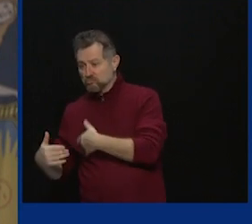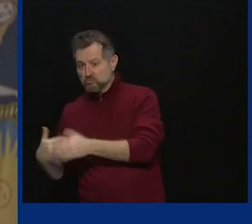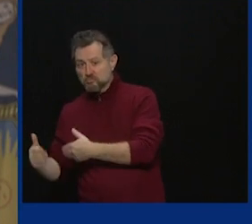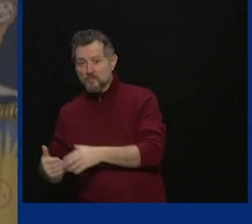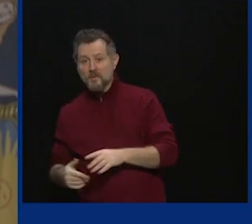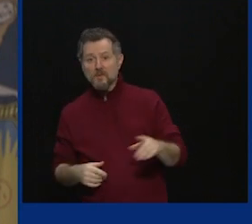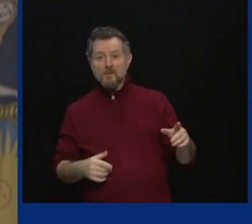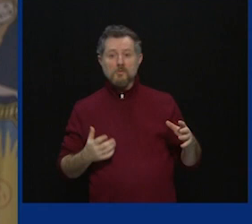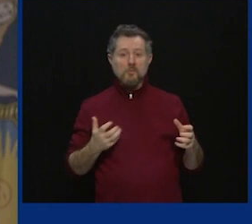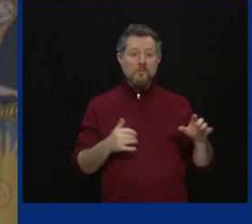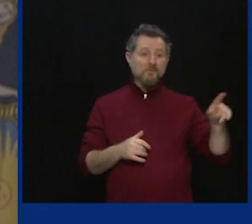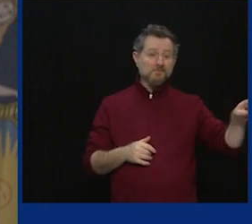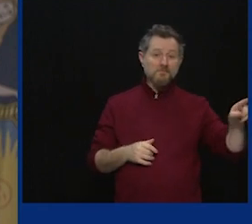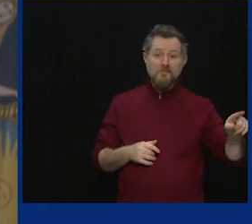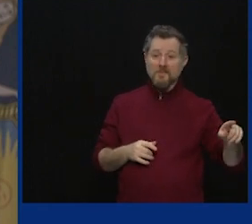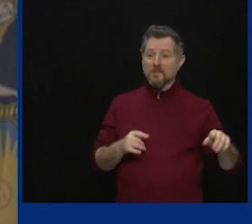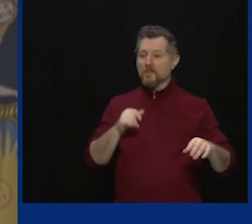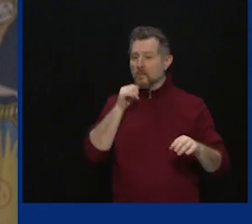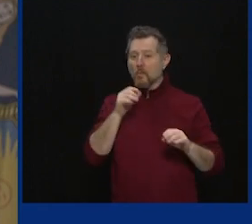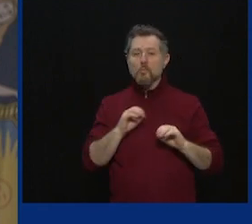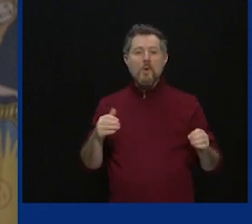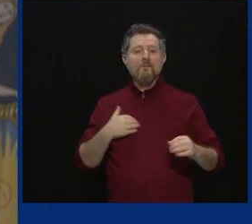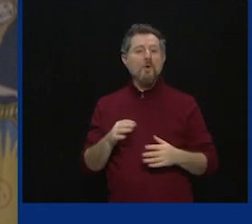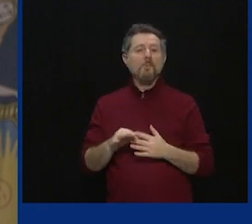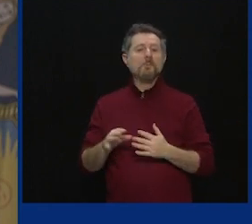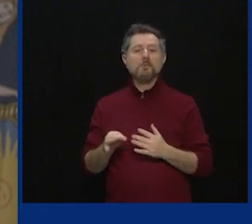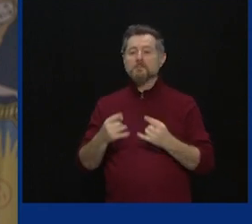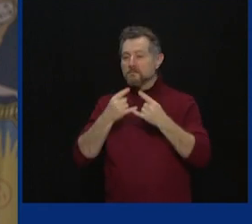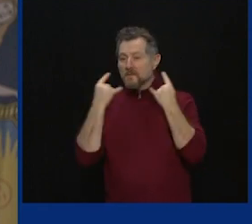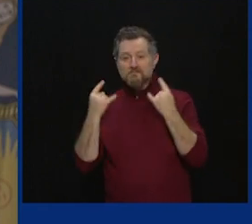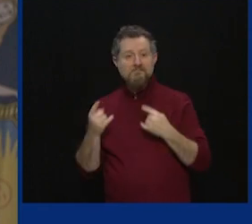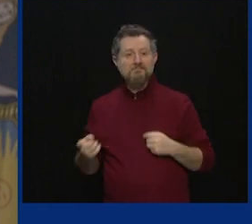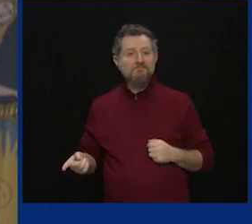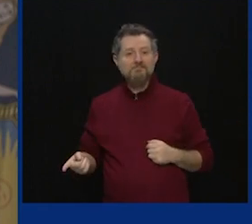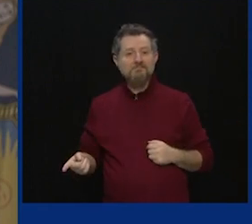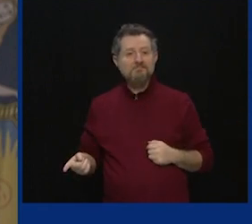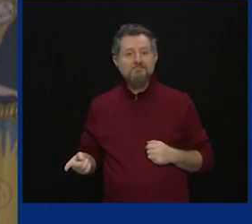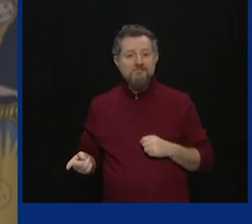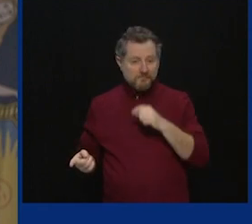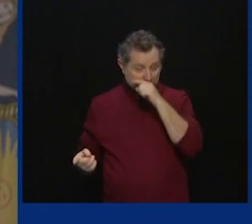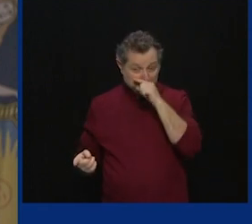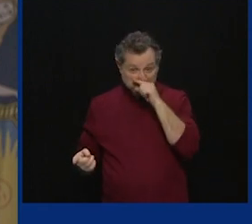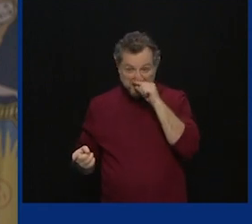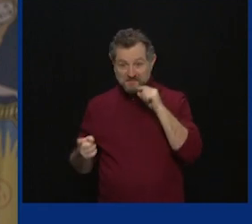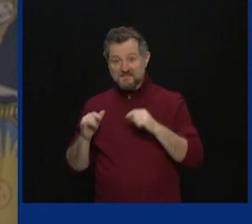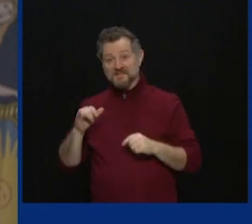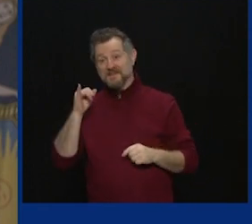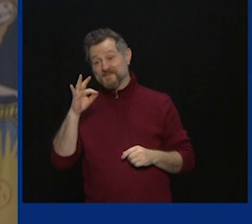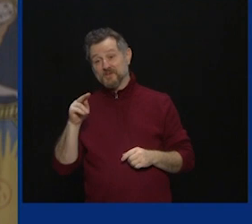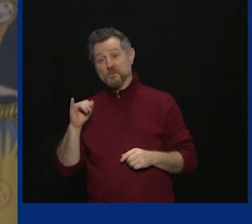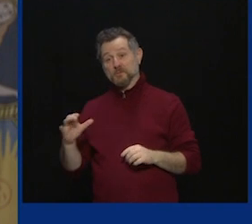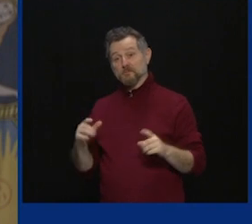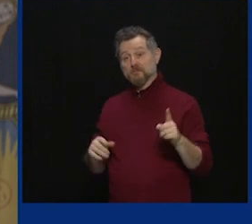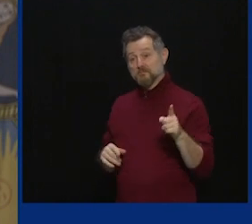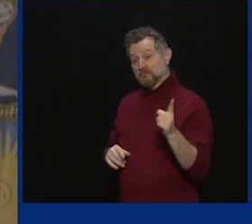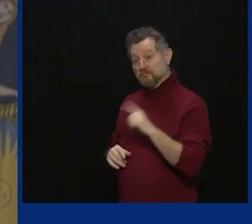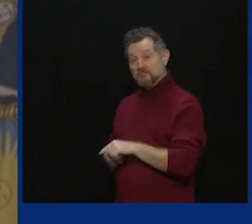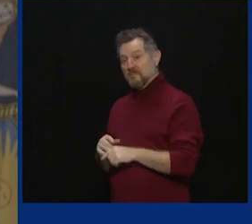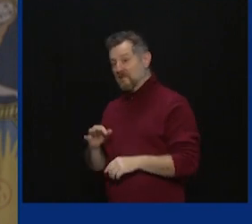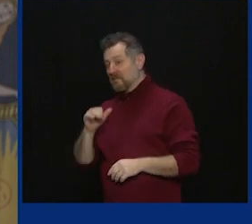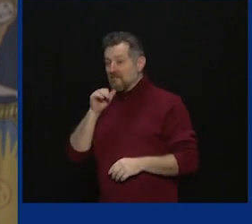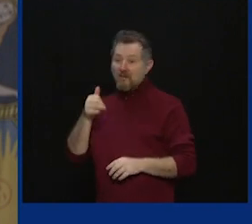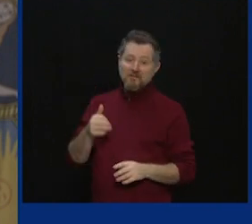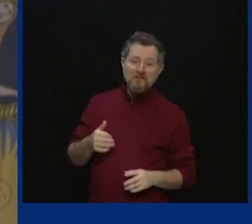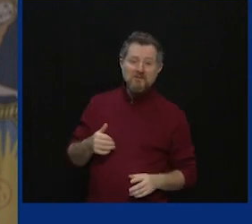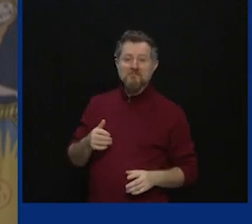mask option. So if New York City had not taken their own steps, then we